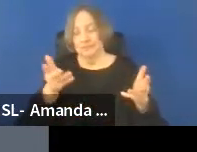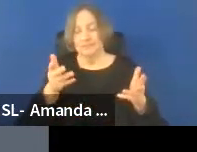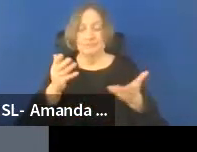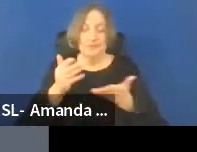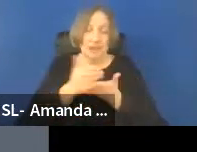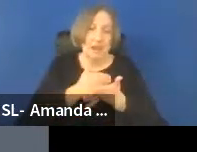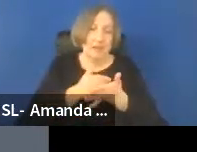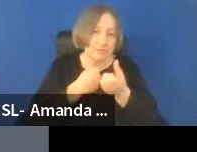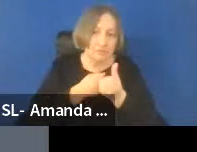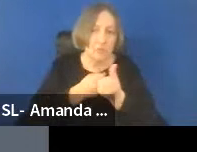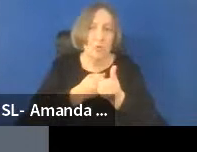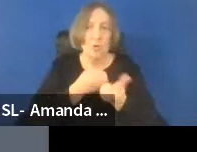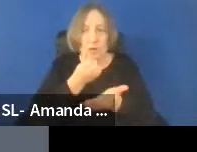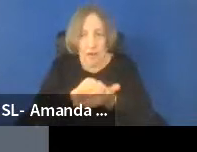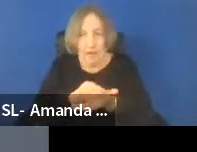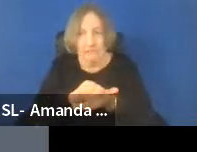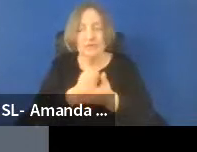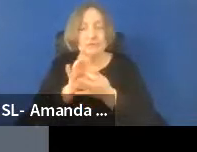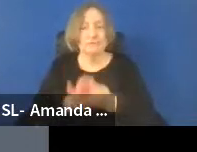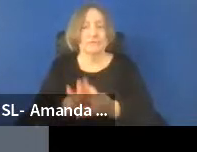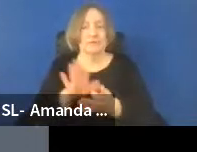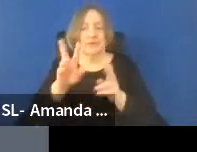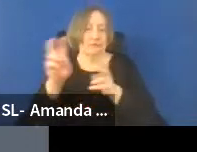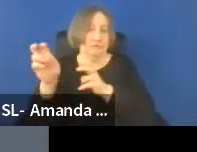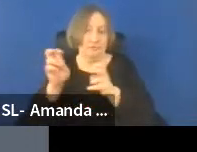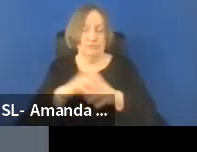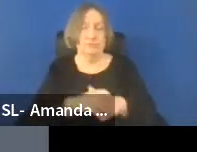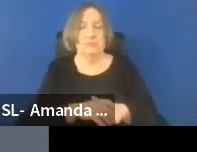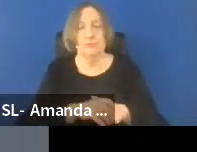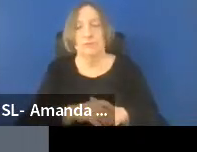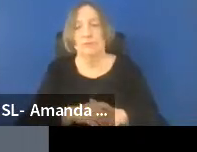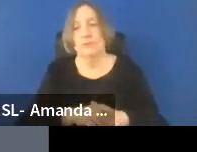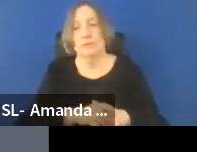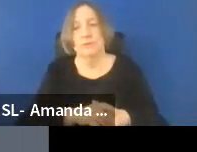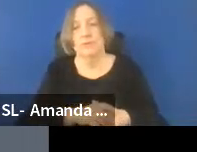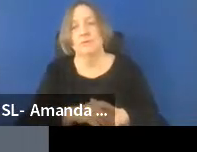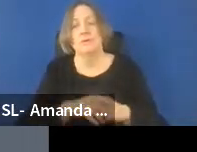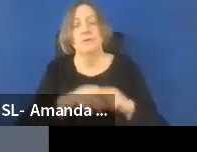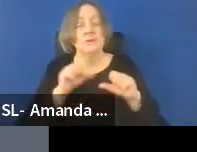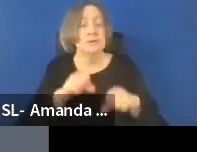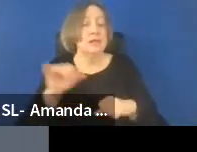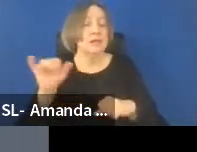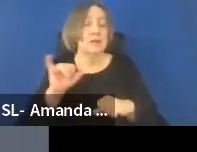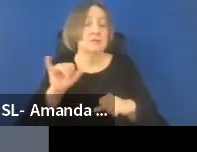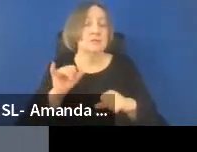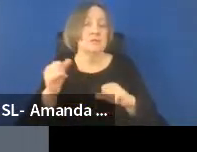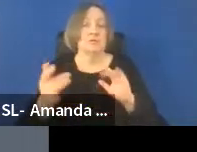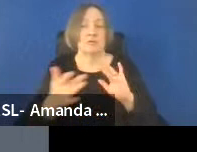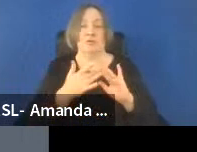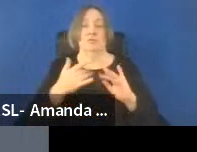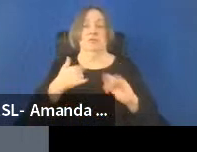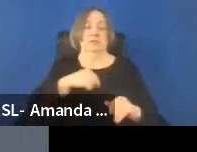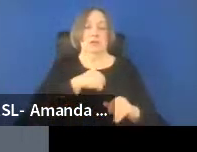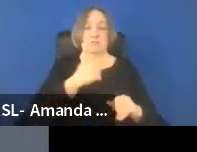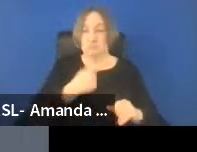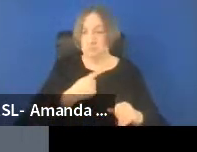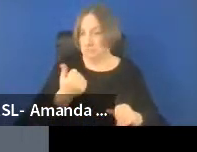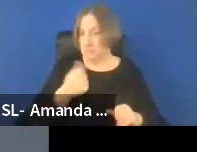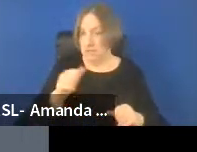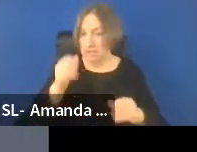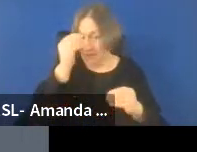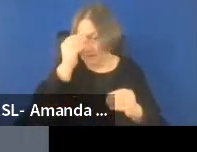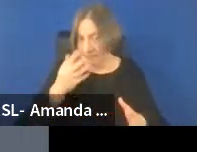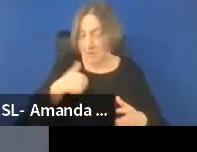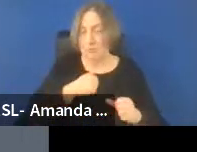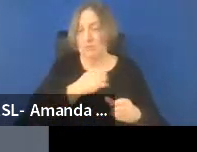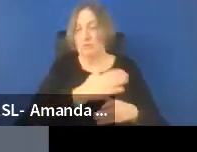gather support or evidence for the issue that they're raising. They can also always contact us and ask us if we have any information that we're